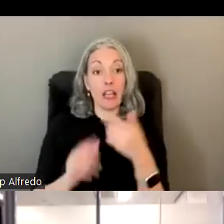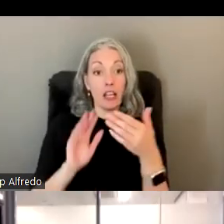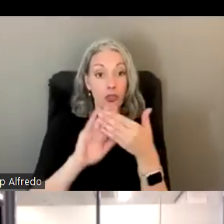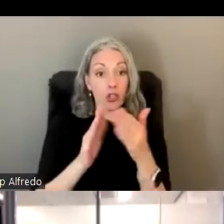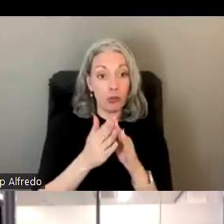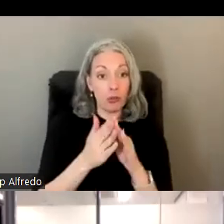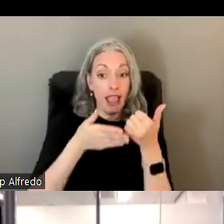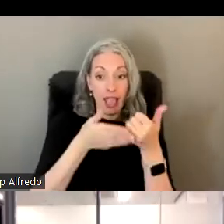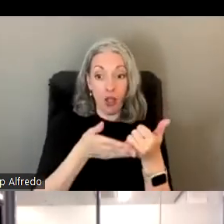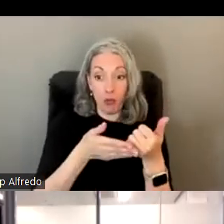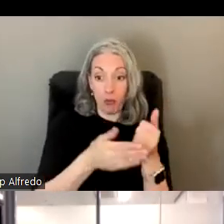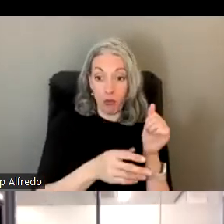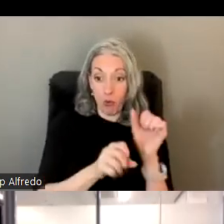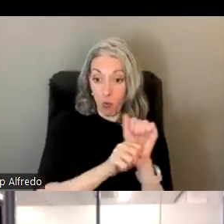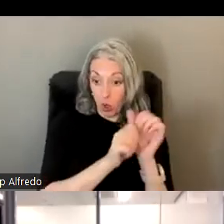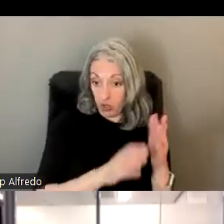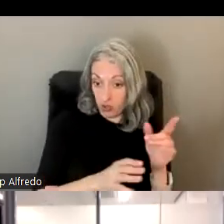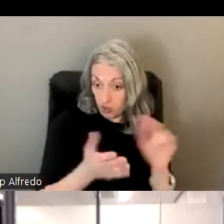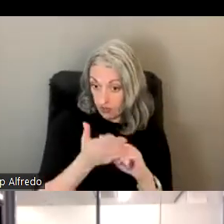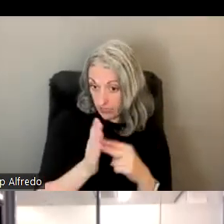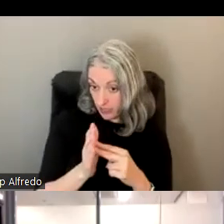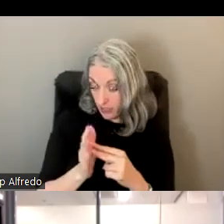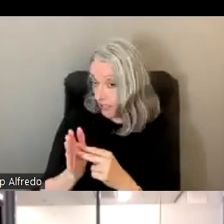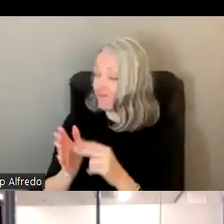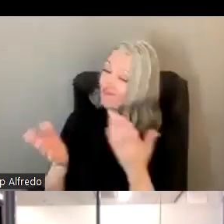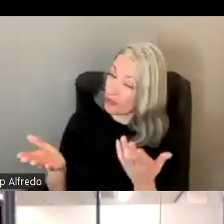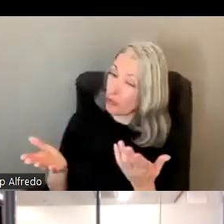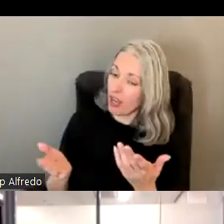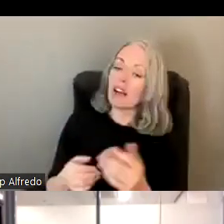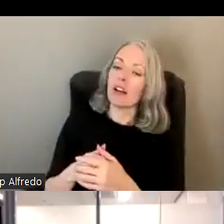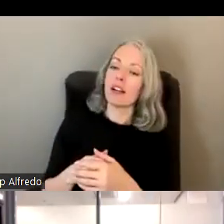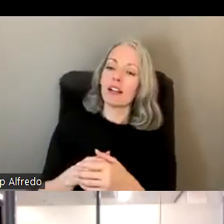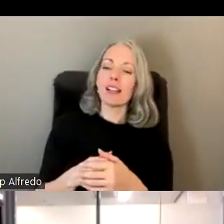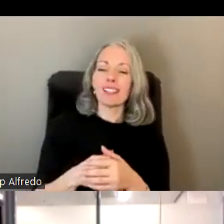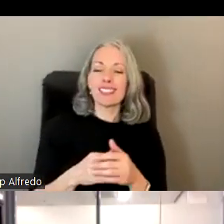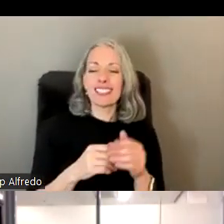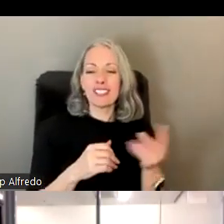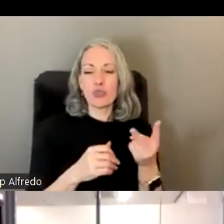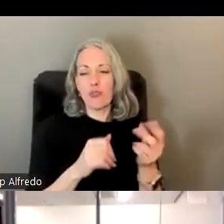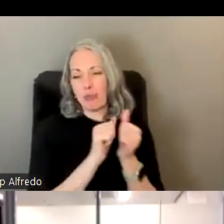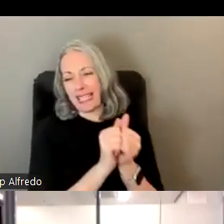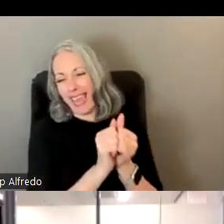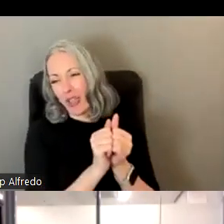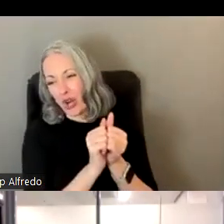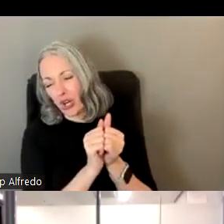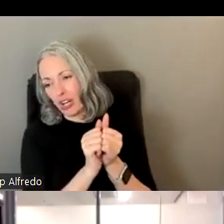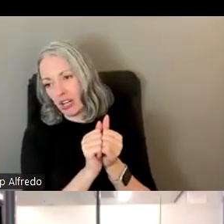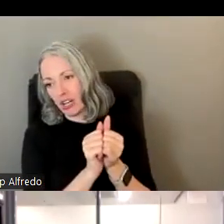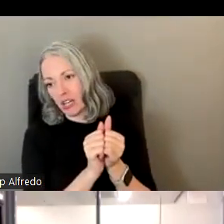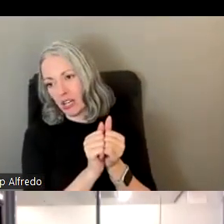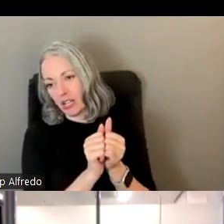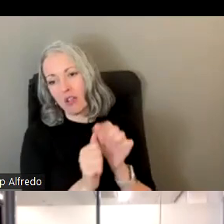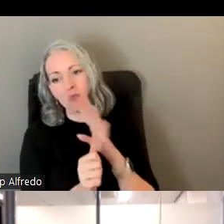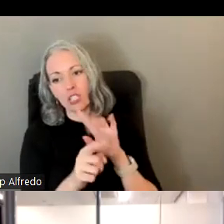workers you're talking about, is that the one? Well, I kind of put them in together. You were talking